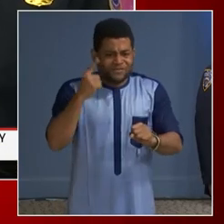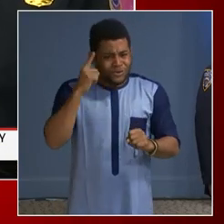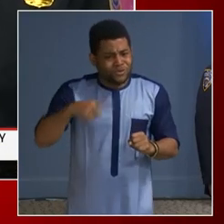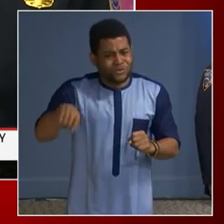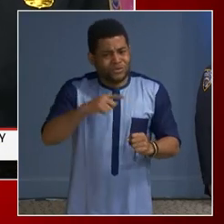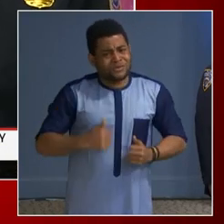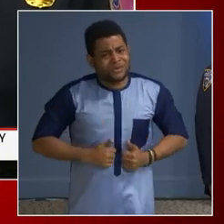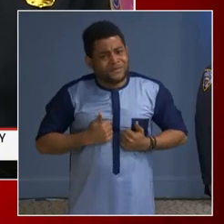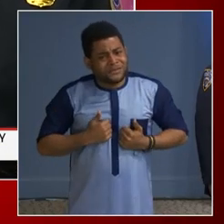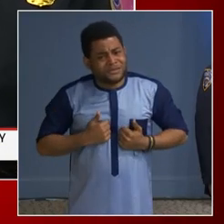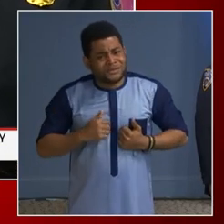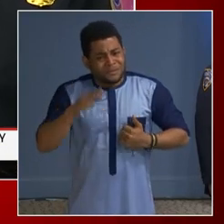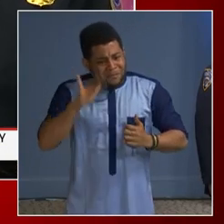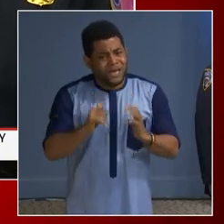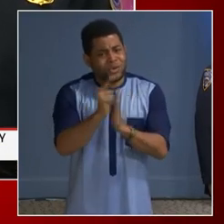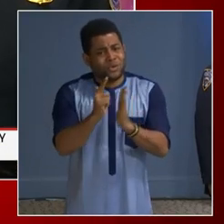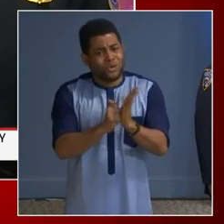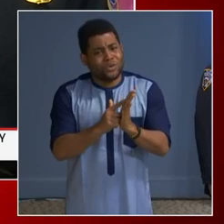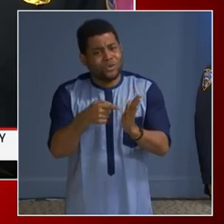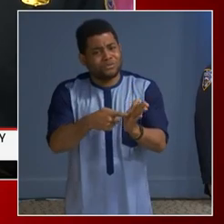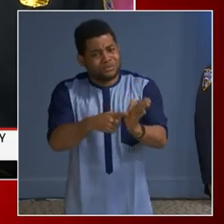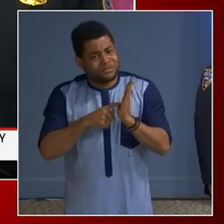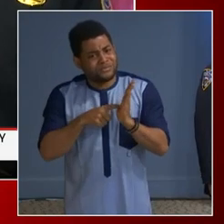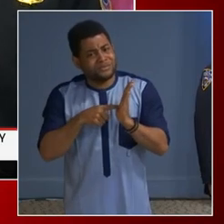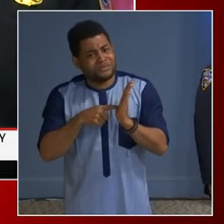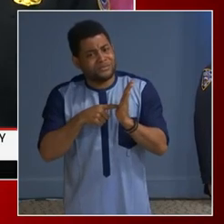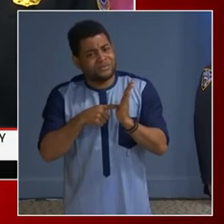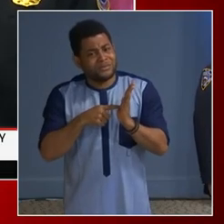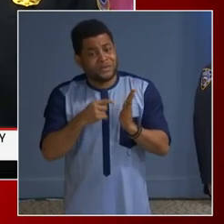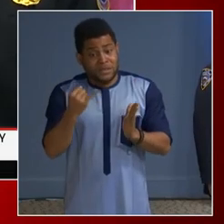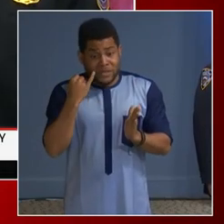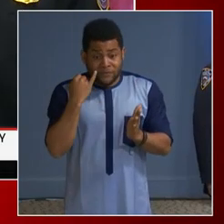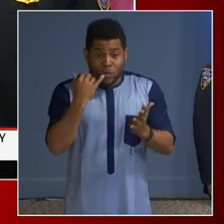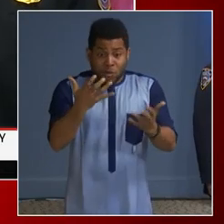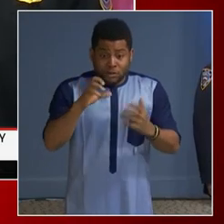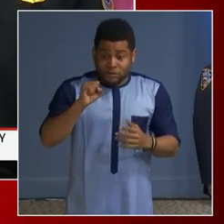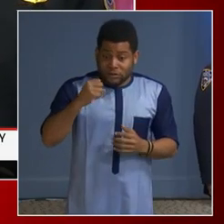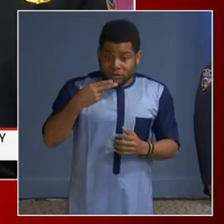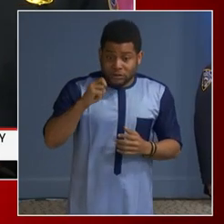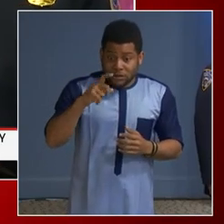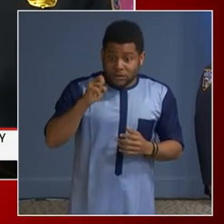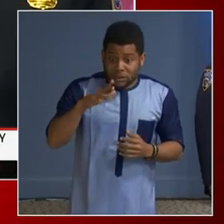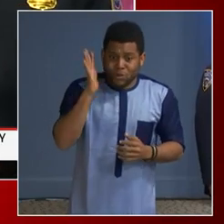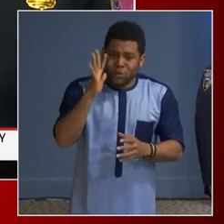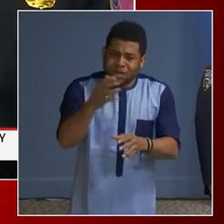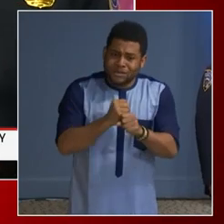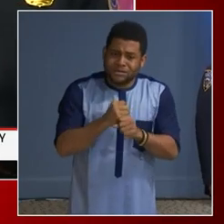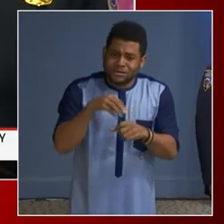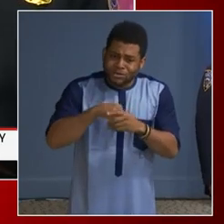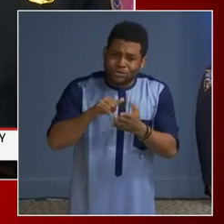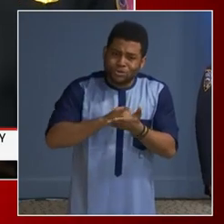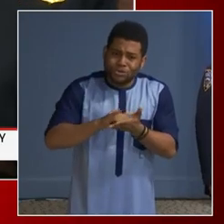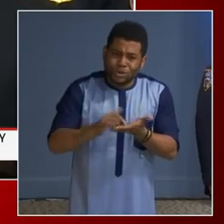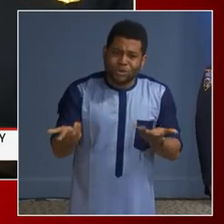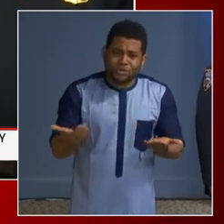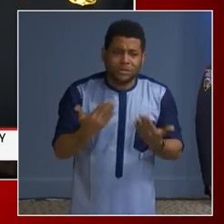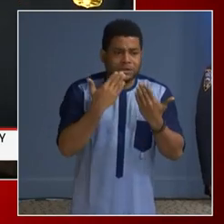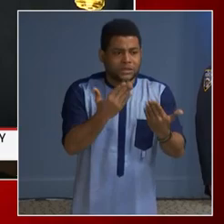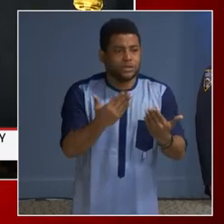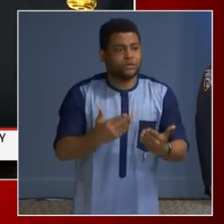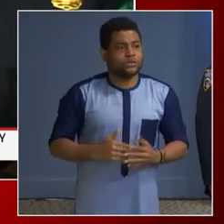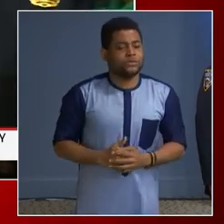law. Anyone that wants shelter will get shelter in the city of New York. Thank you.